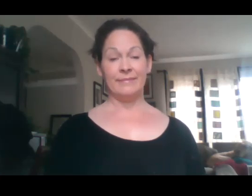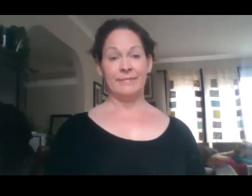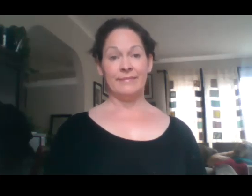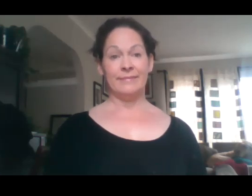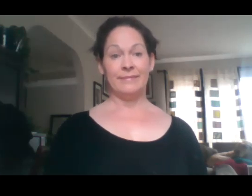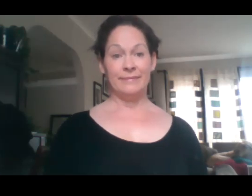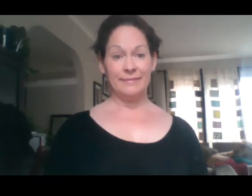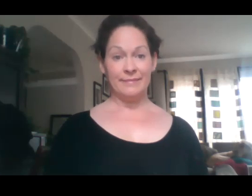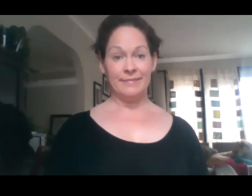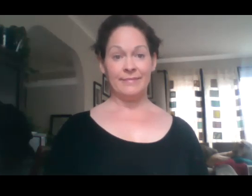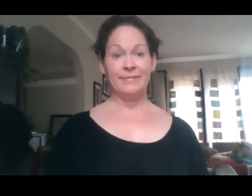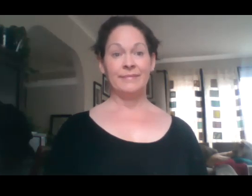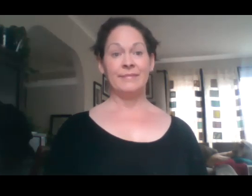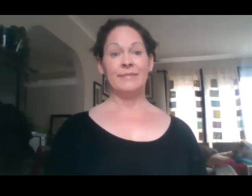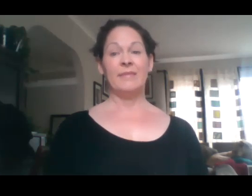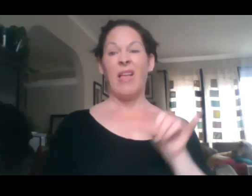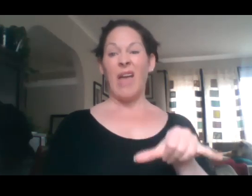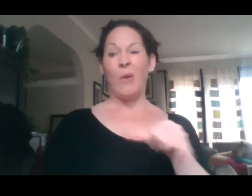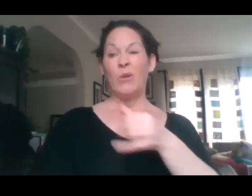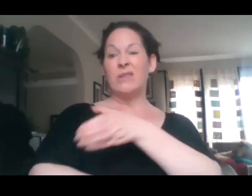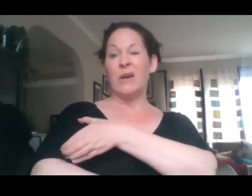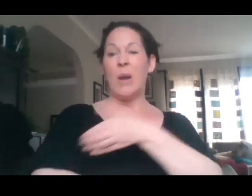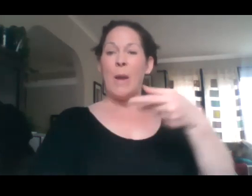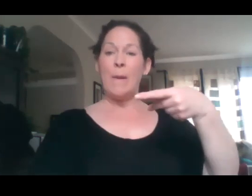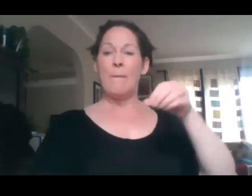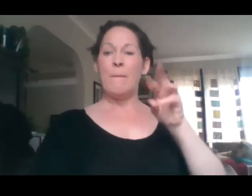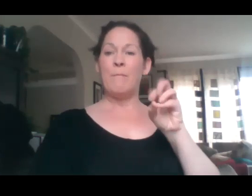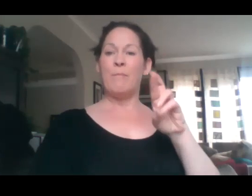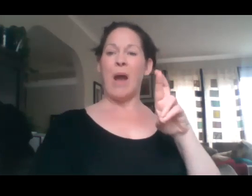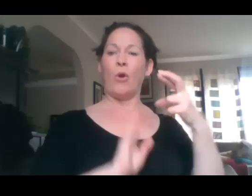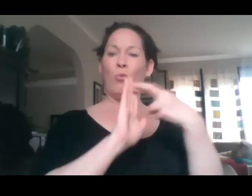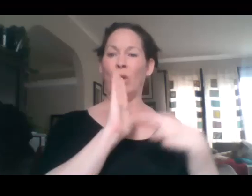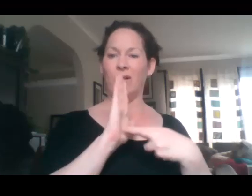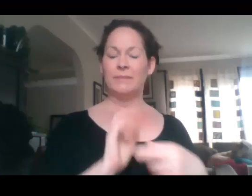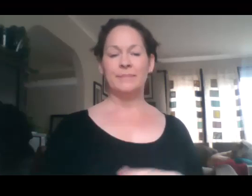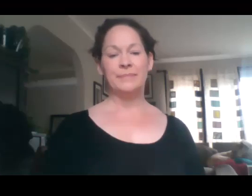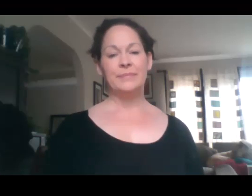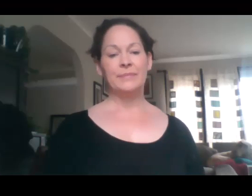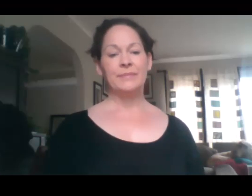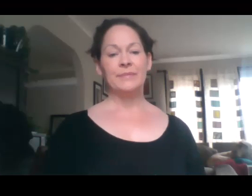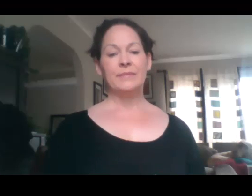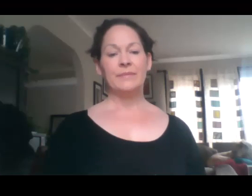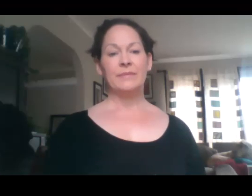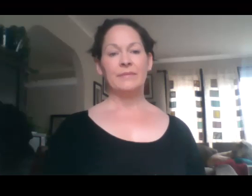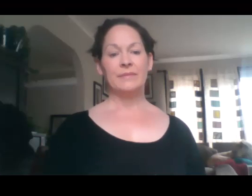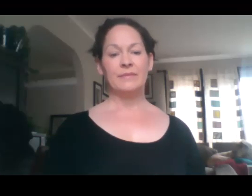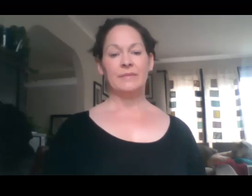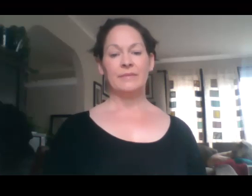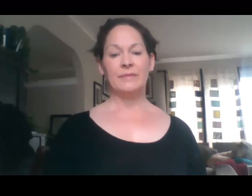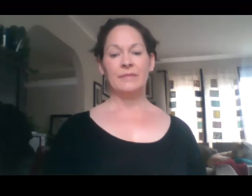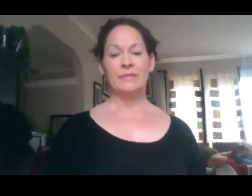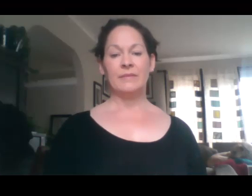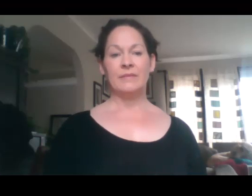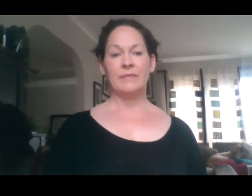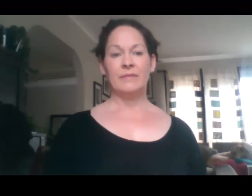And we used our power rules to make it easier. The book, oddly enough, writes this